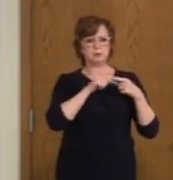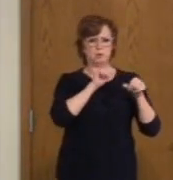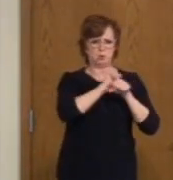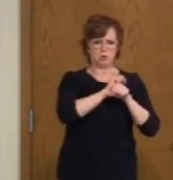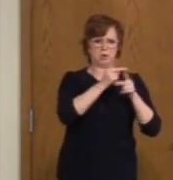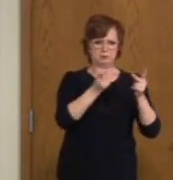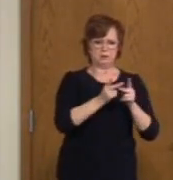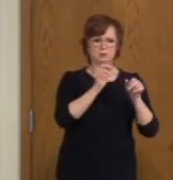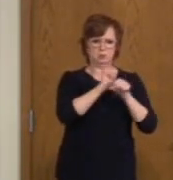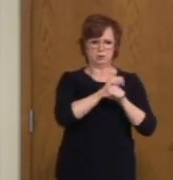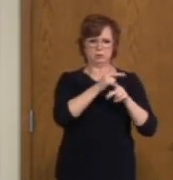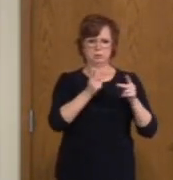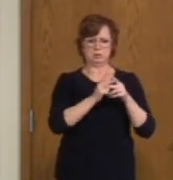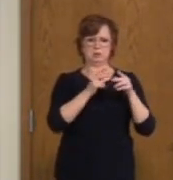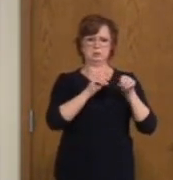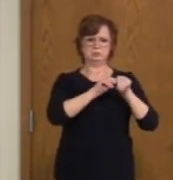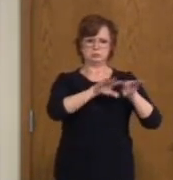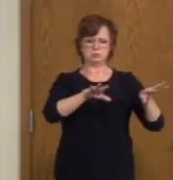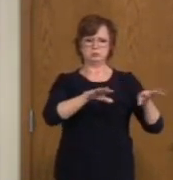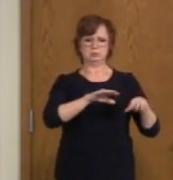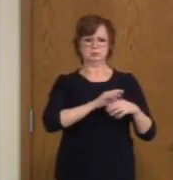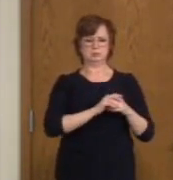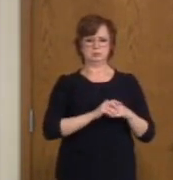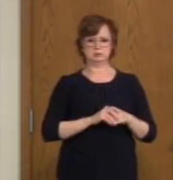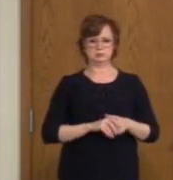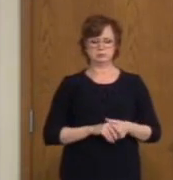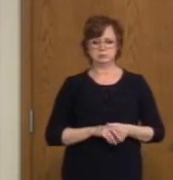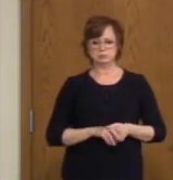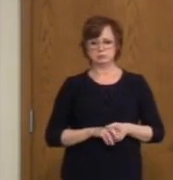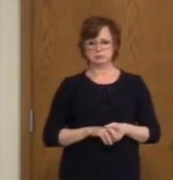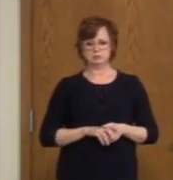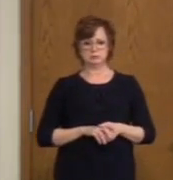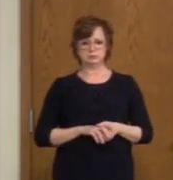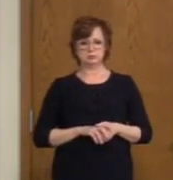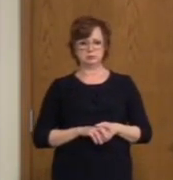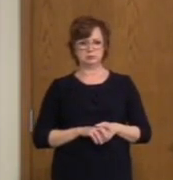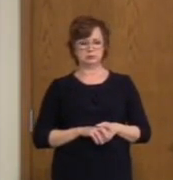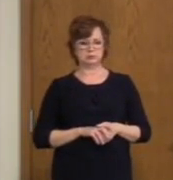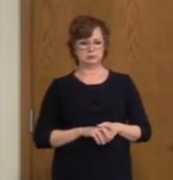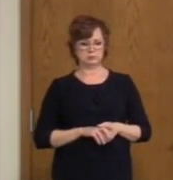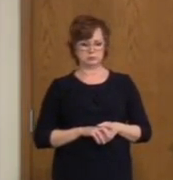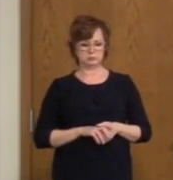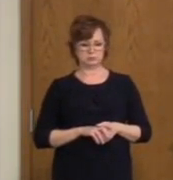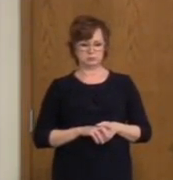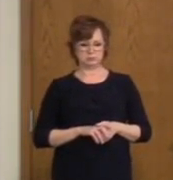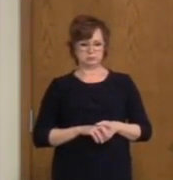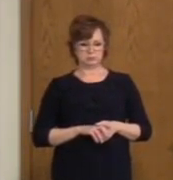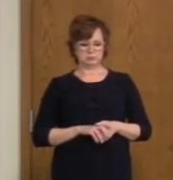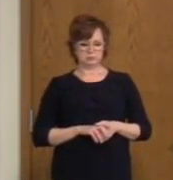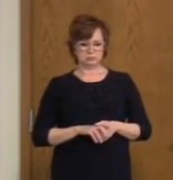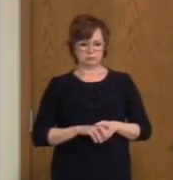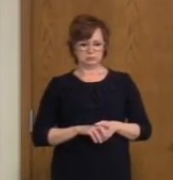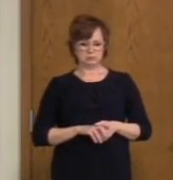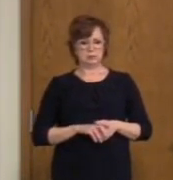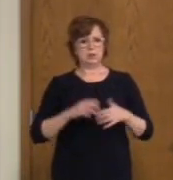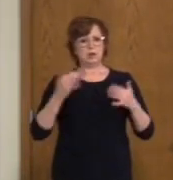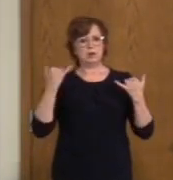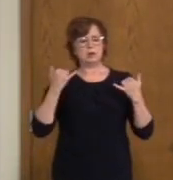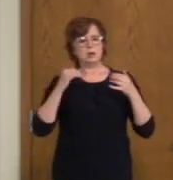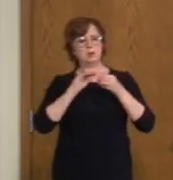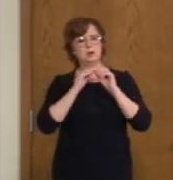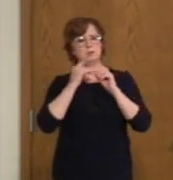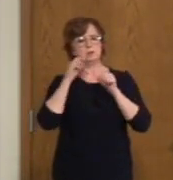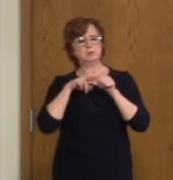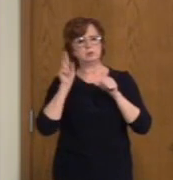variant. If the numbers continue as they are, that they're usually similarly around 90 to 100, will